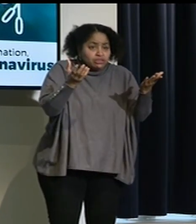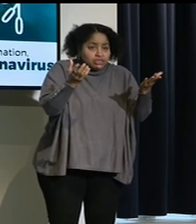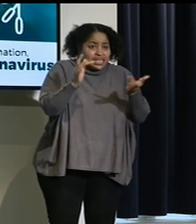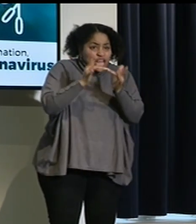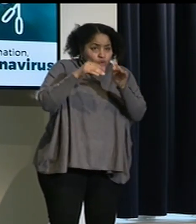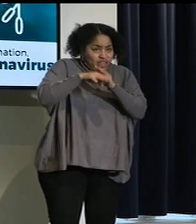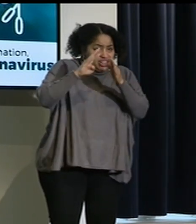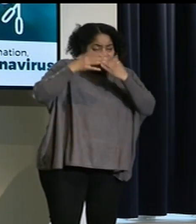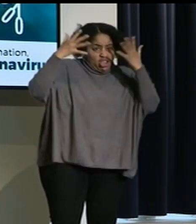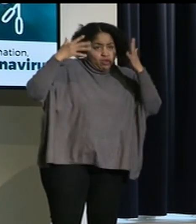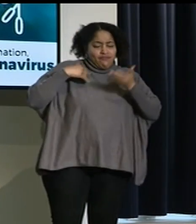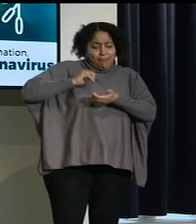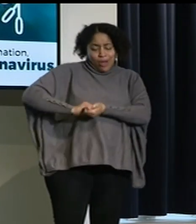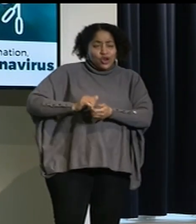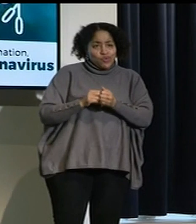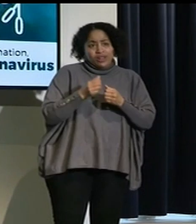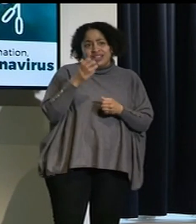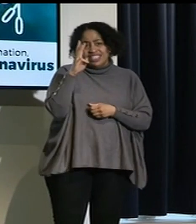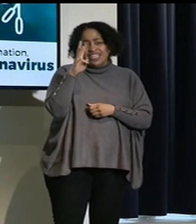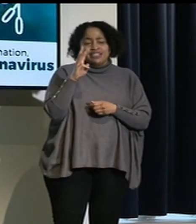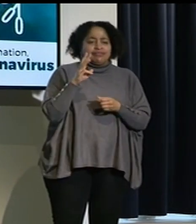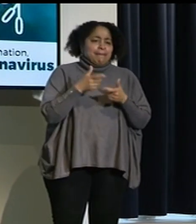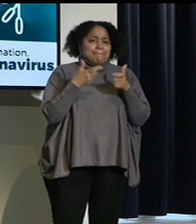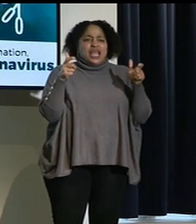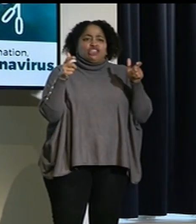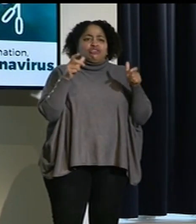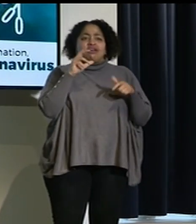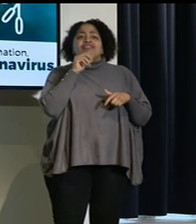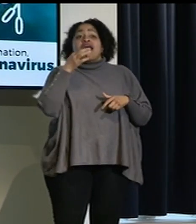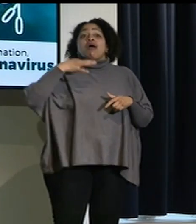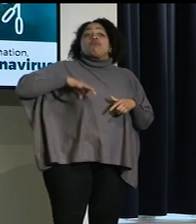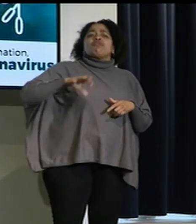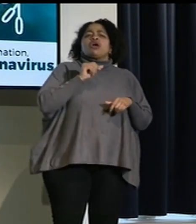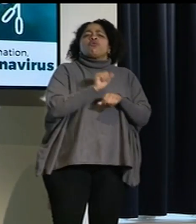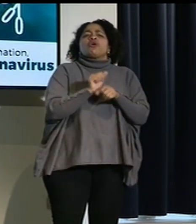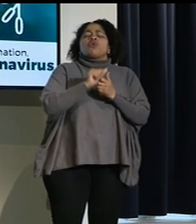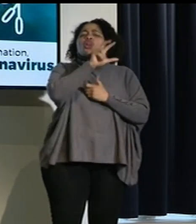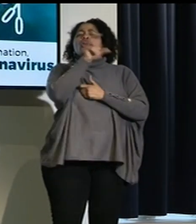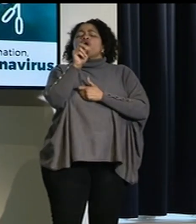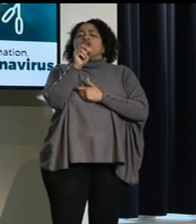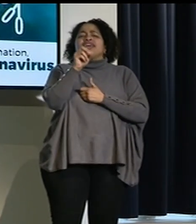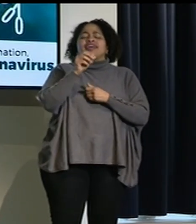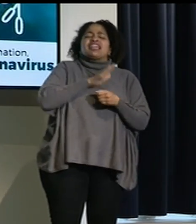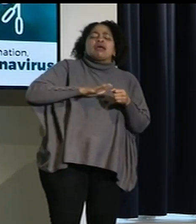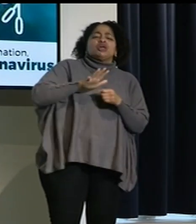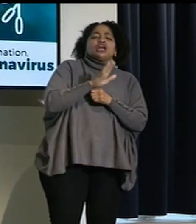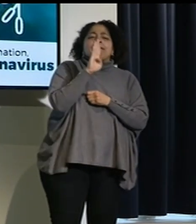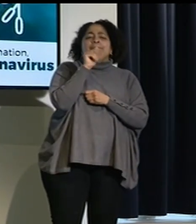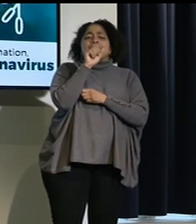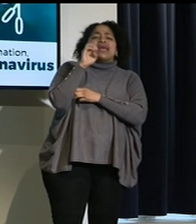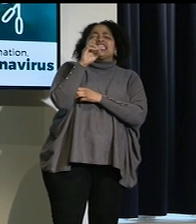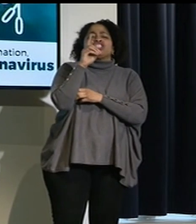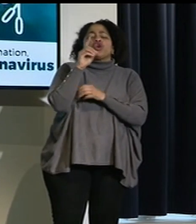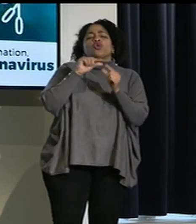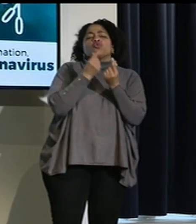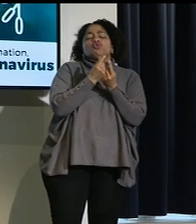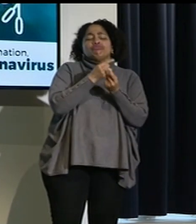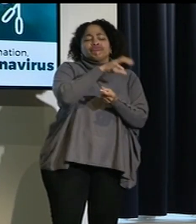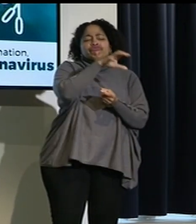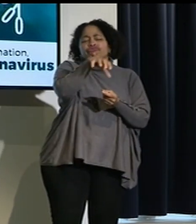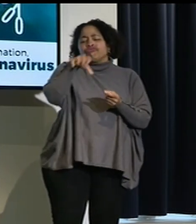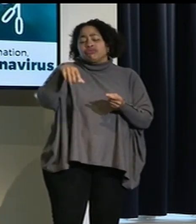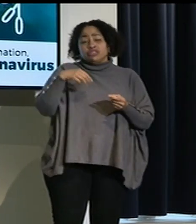We have partners with 16 major nonprofits, and we are also working with 30 neighborhood-based groups. I want to preface this that all